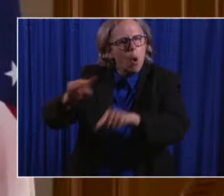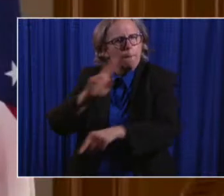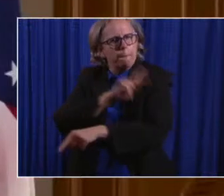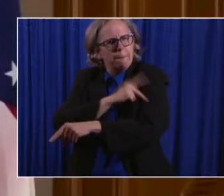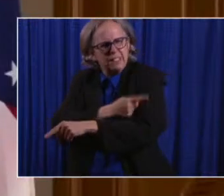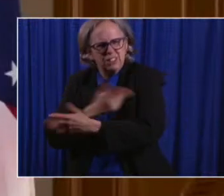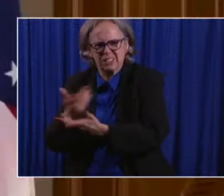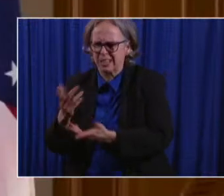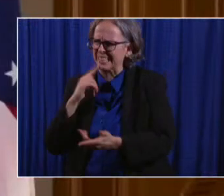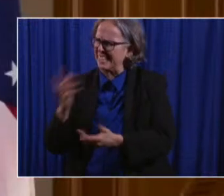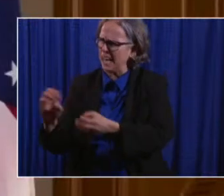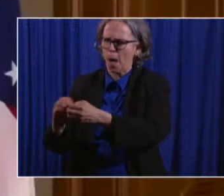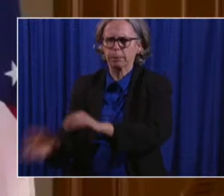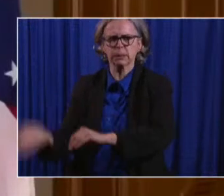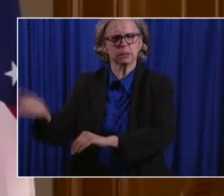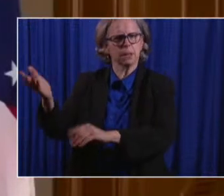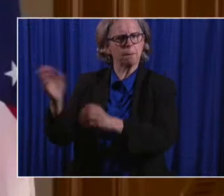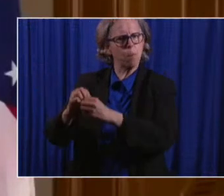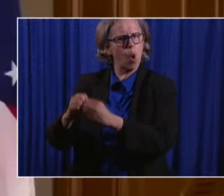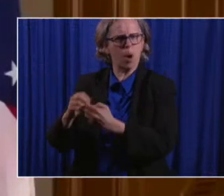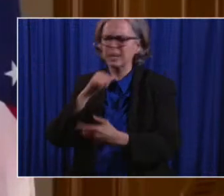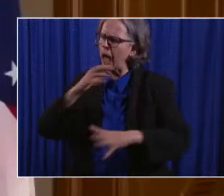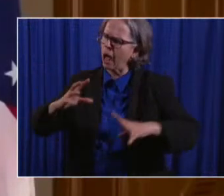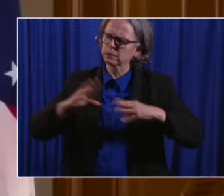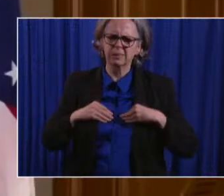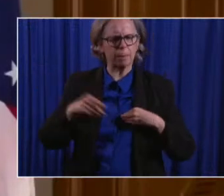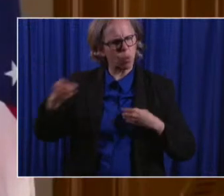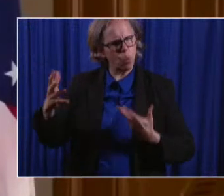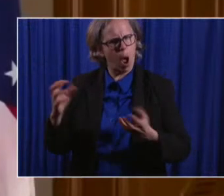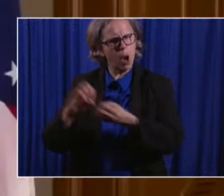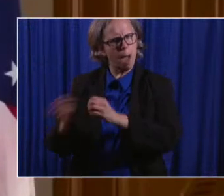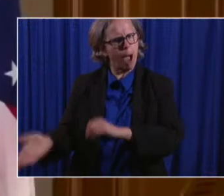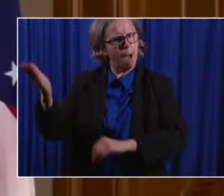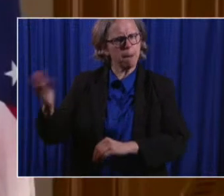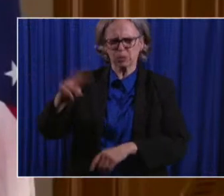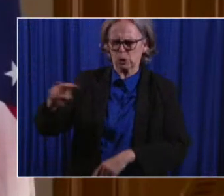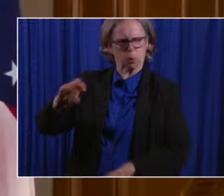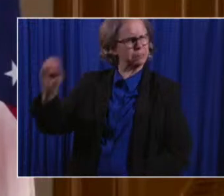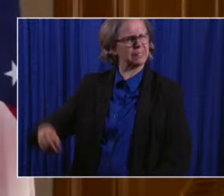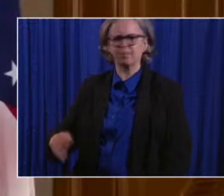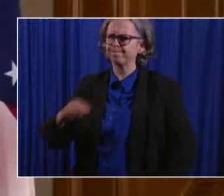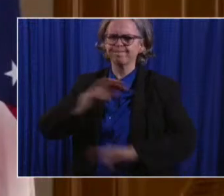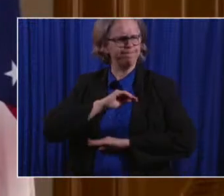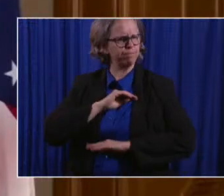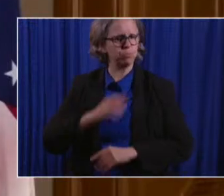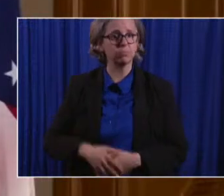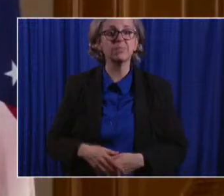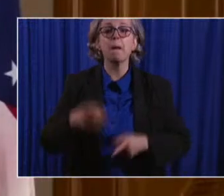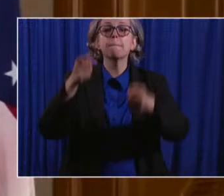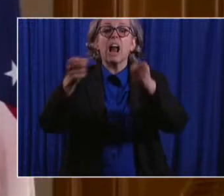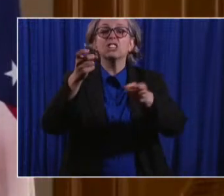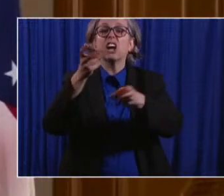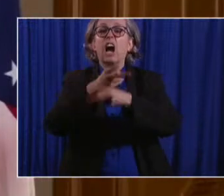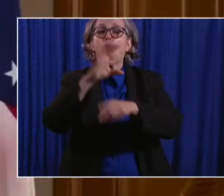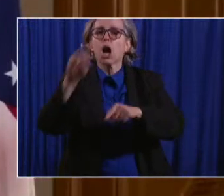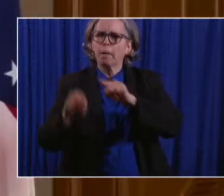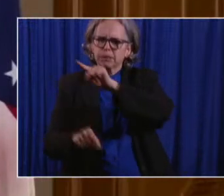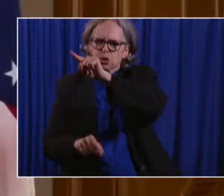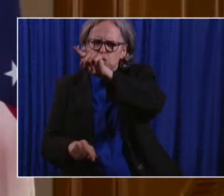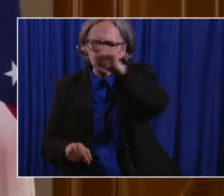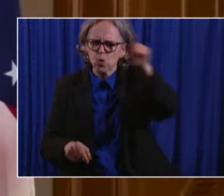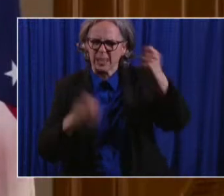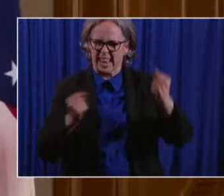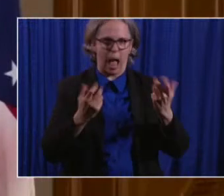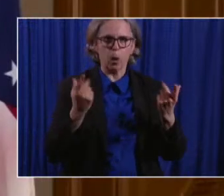They're simply unacceptable. The managed care companies are now implementing a game plan to do just that. And these